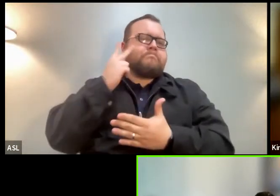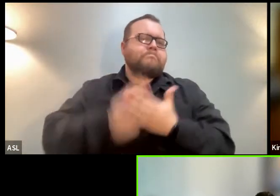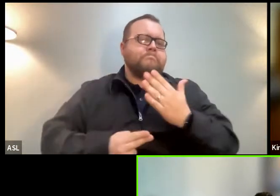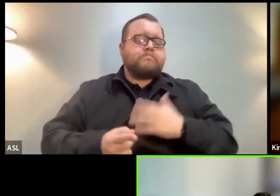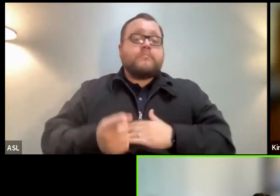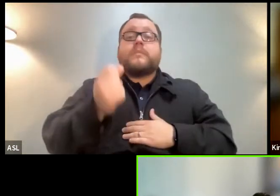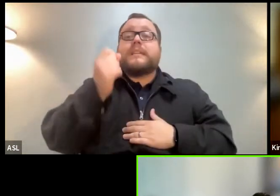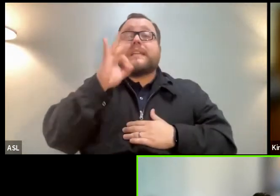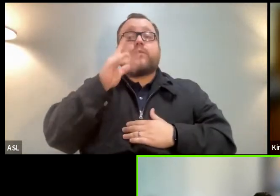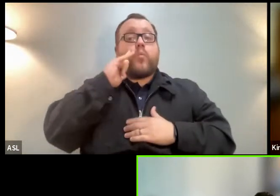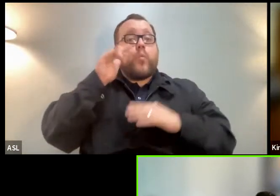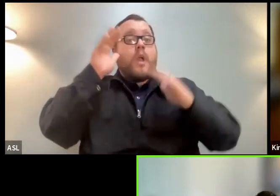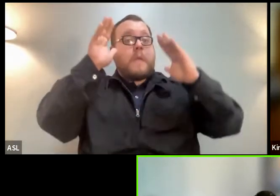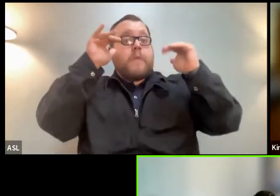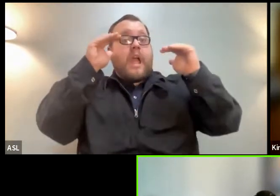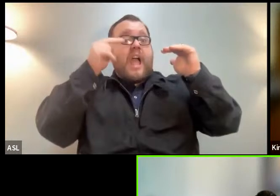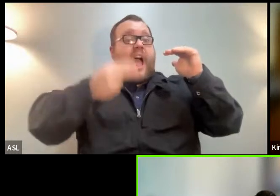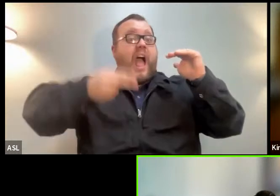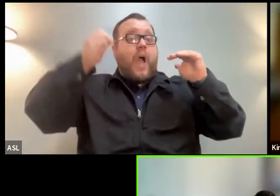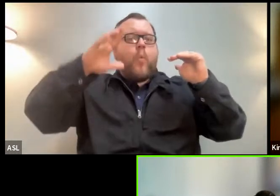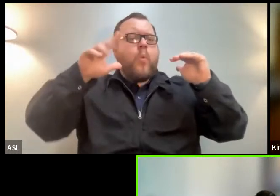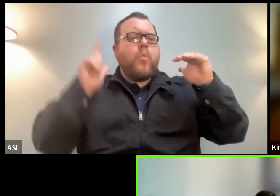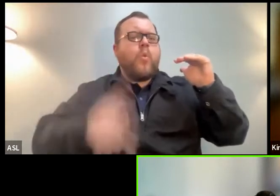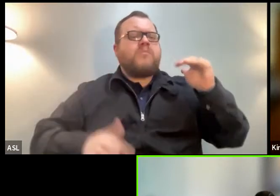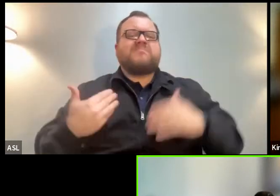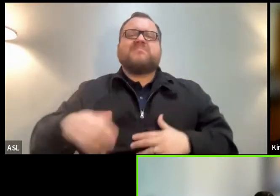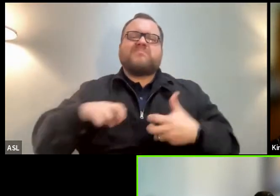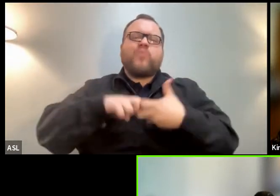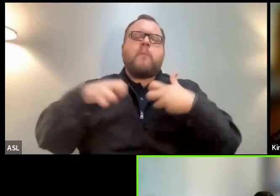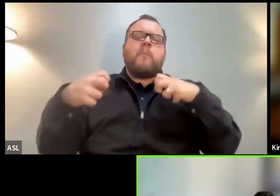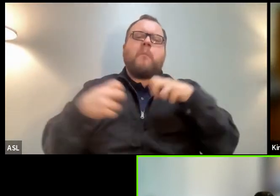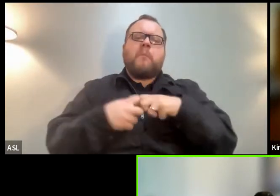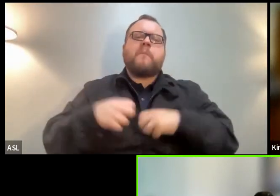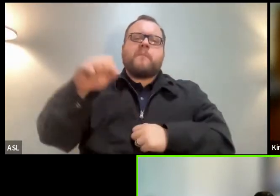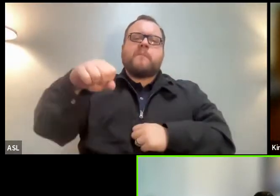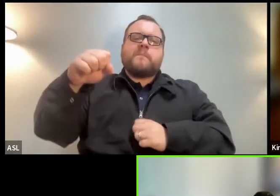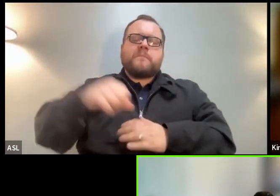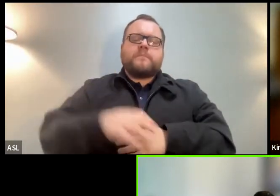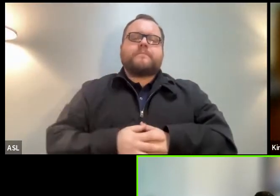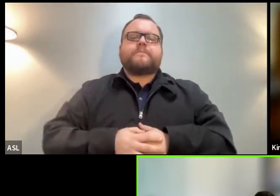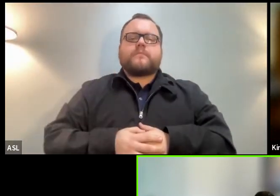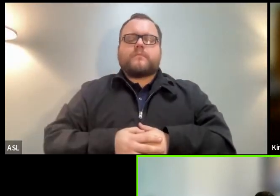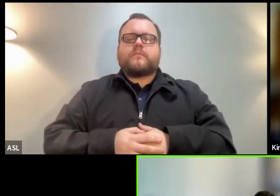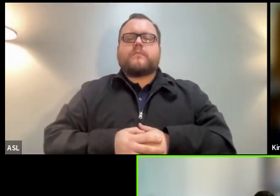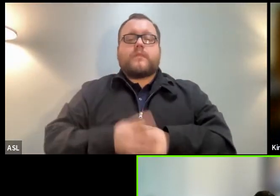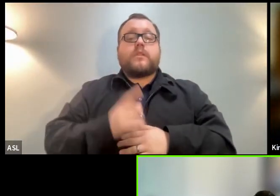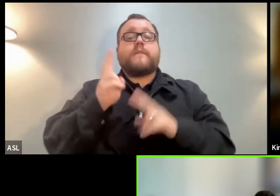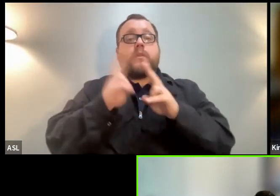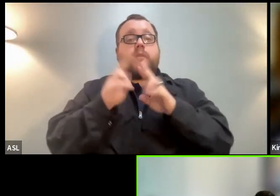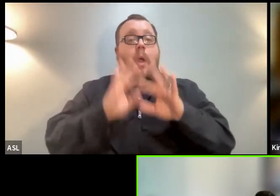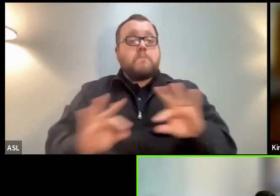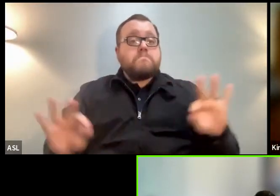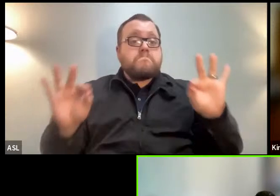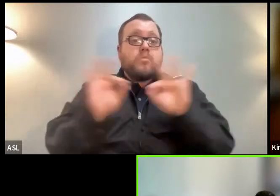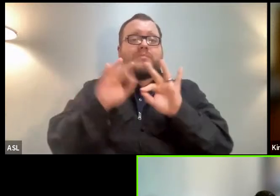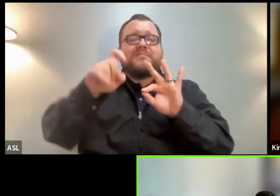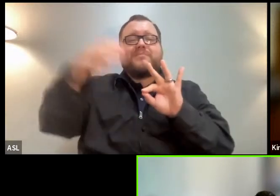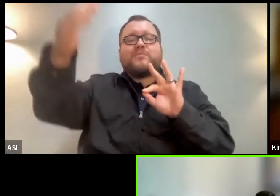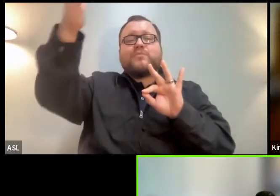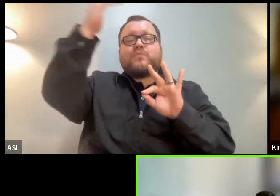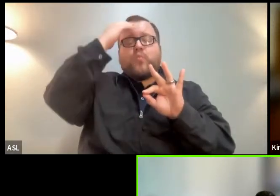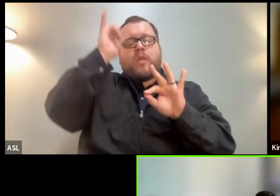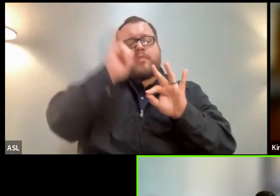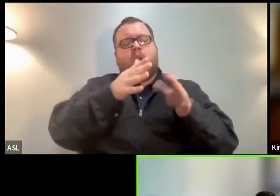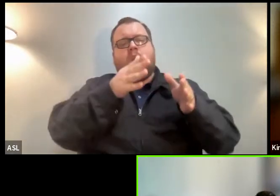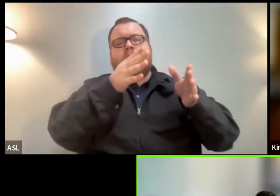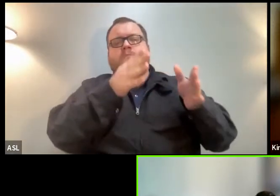too little or too much can just really be problematic. And so it's really important to know where the